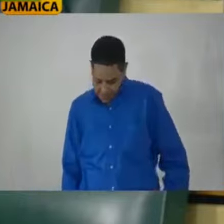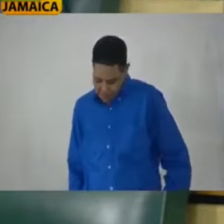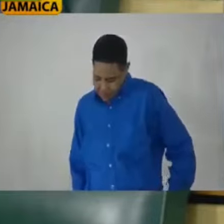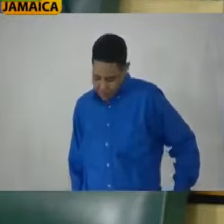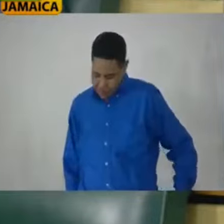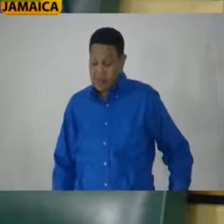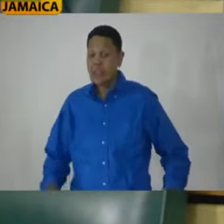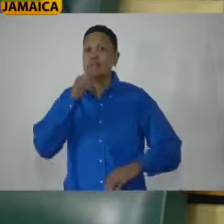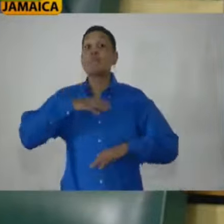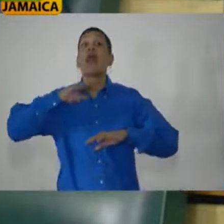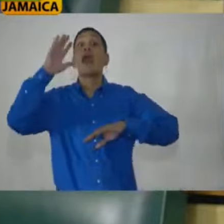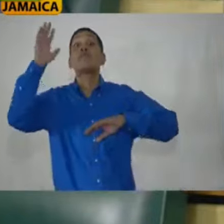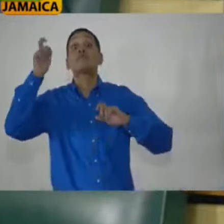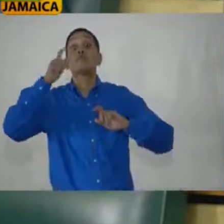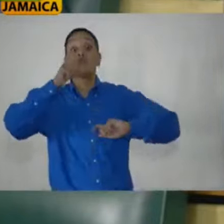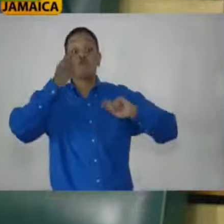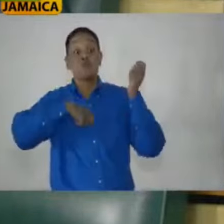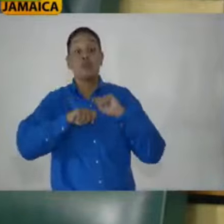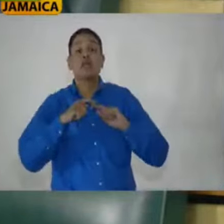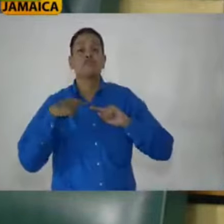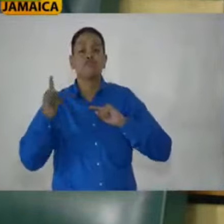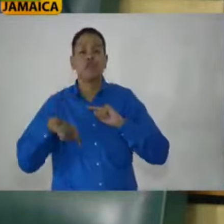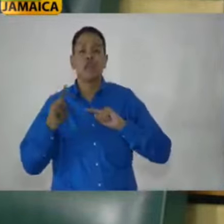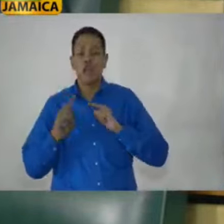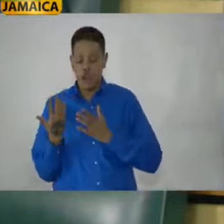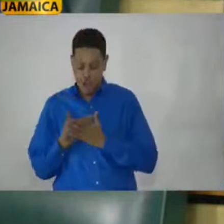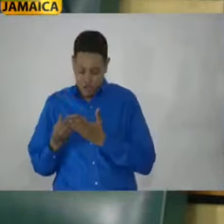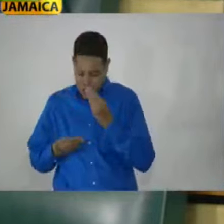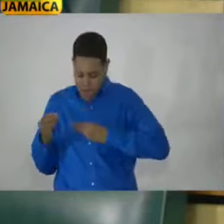replace recurring revenue stream, which is what the